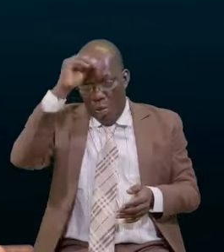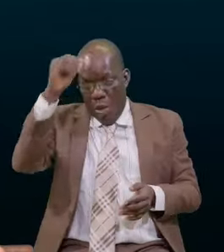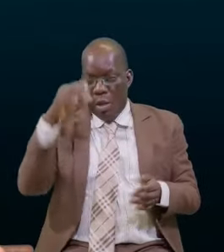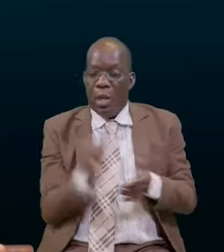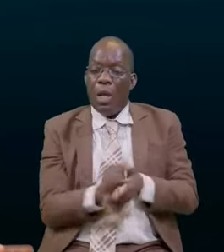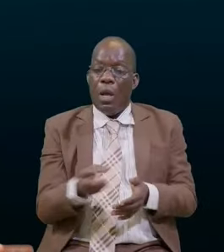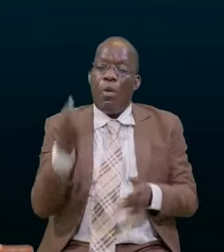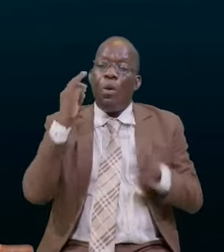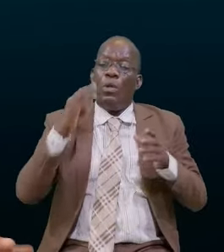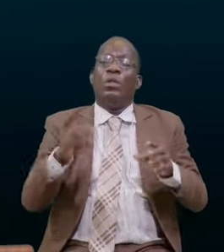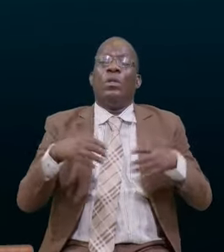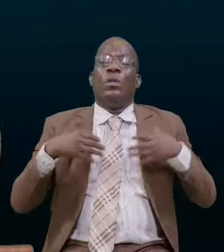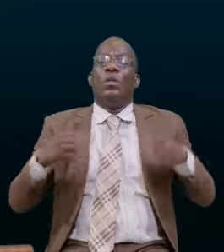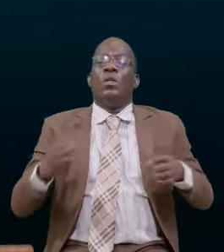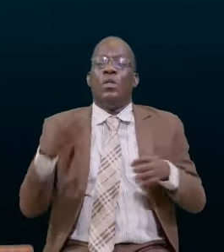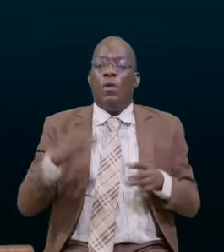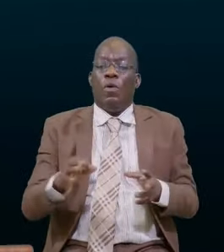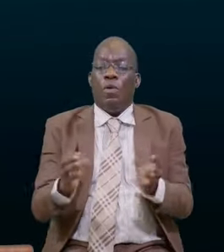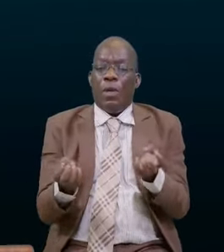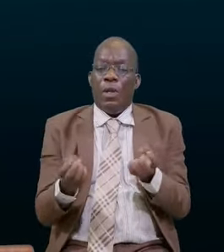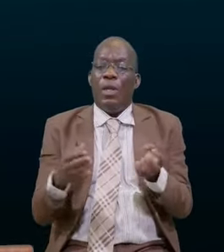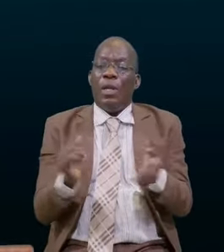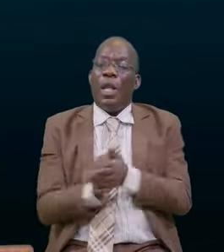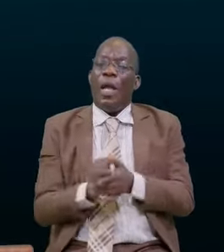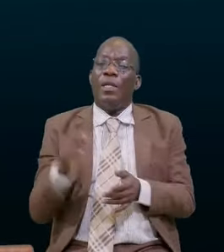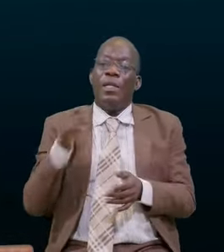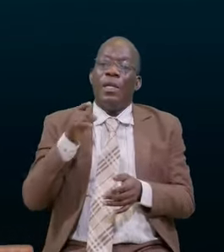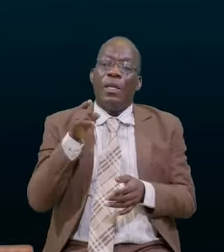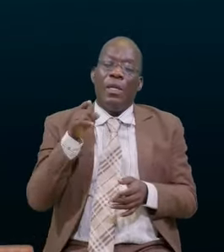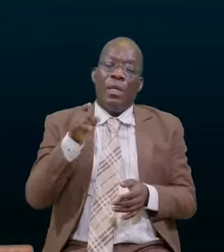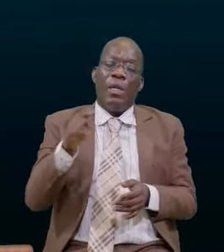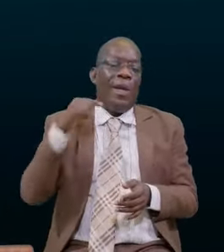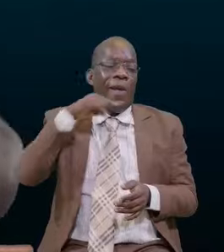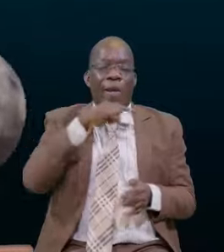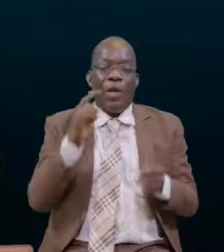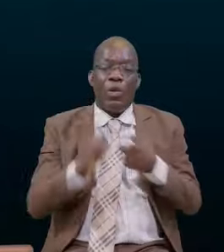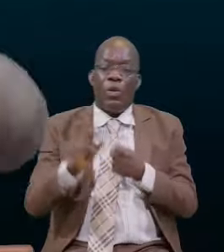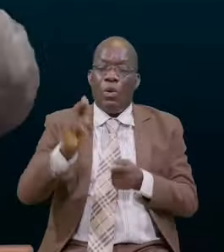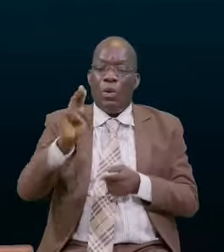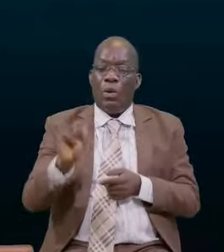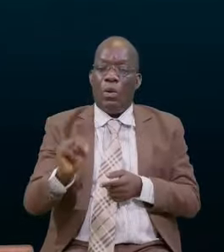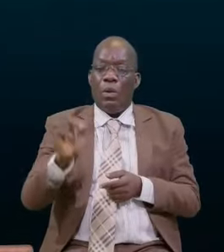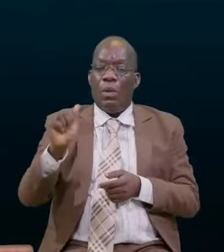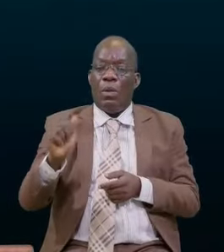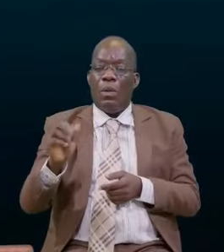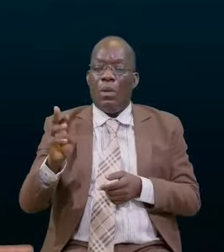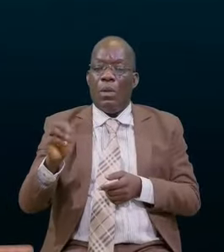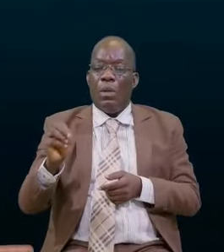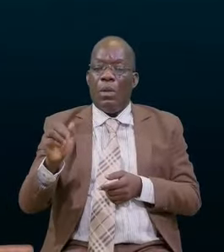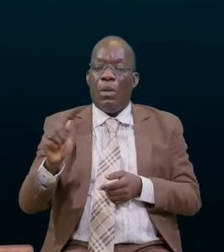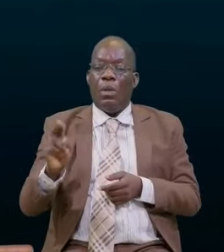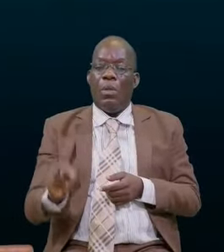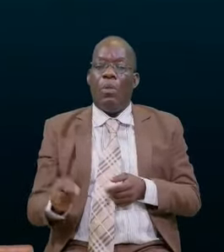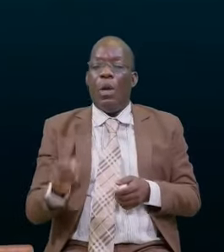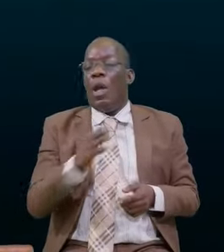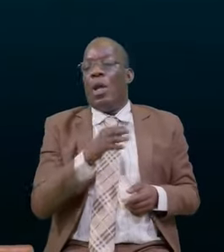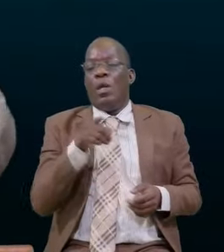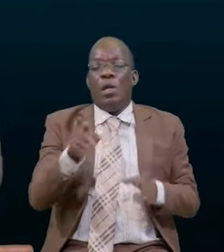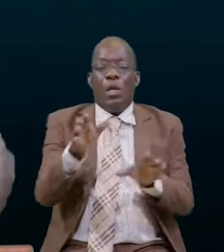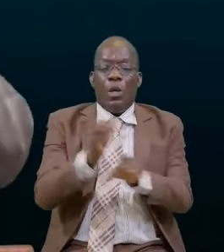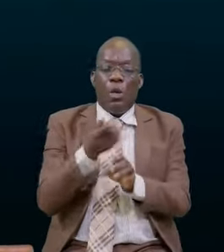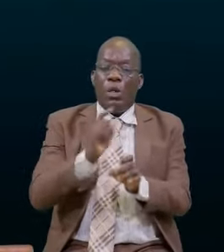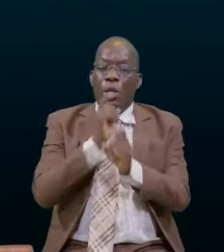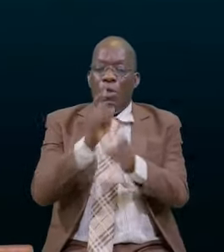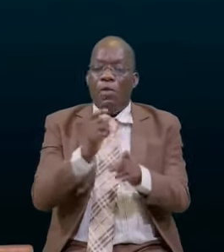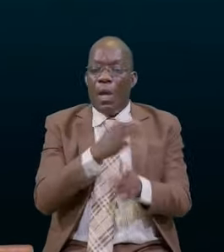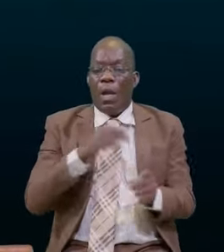to to to NE that the man of God needed the gift he got the gift and he got Le along with it he got the gift